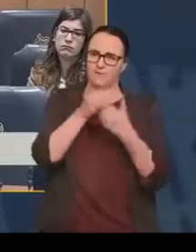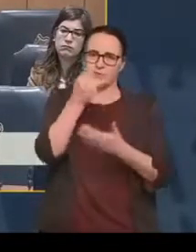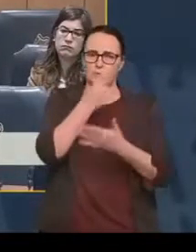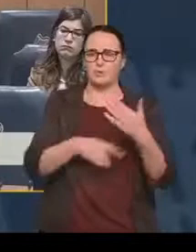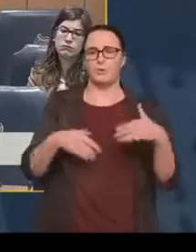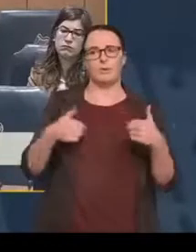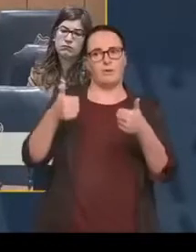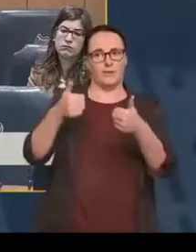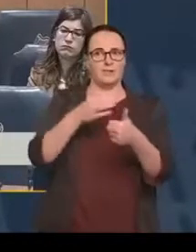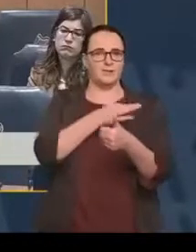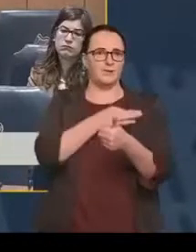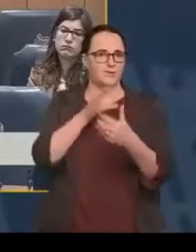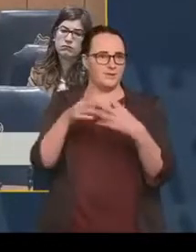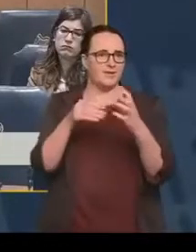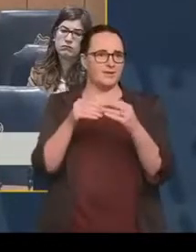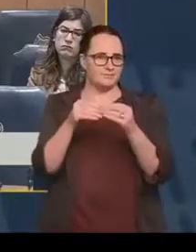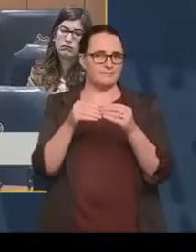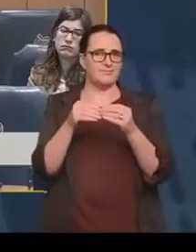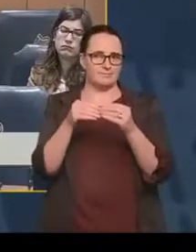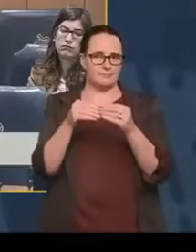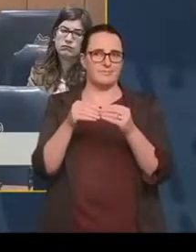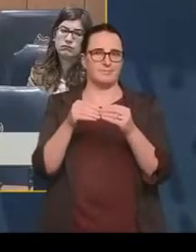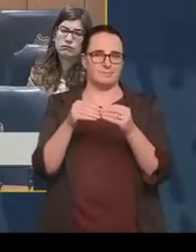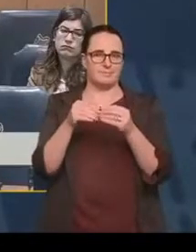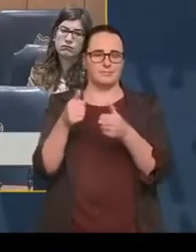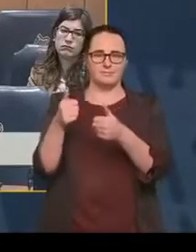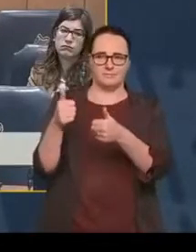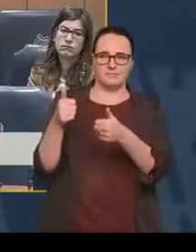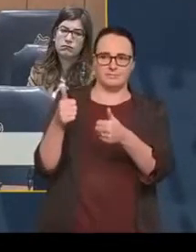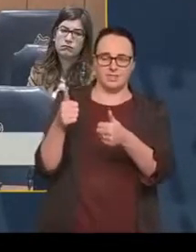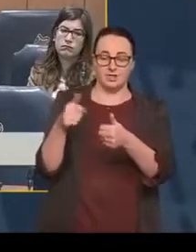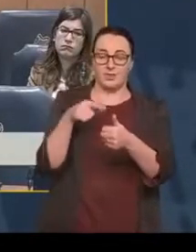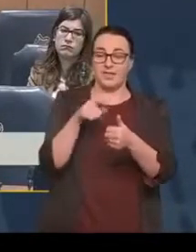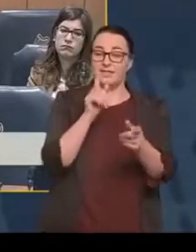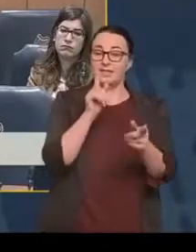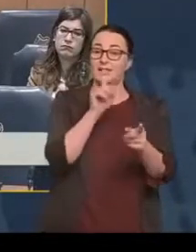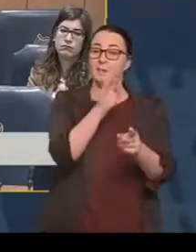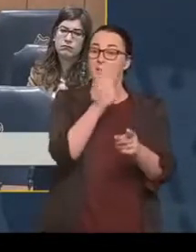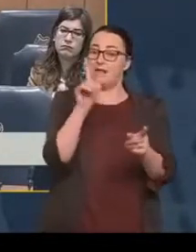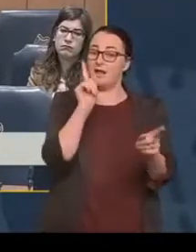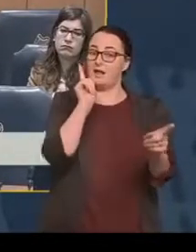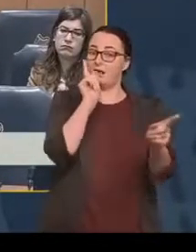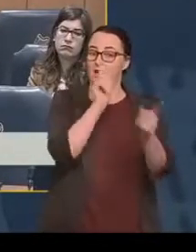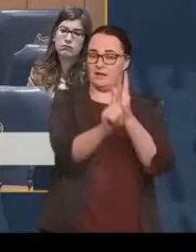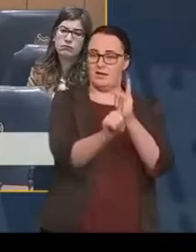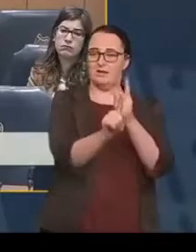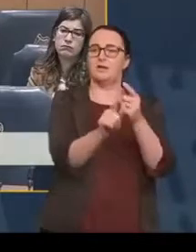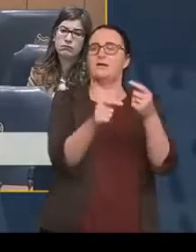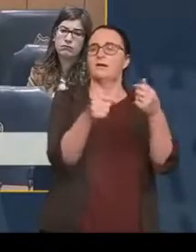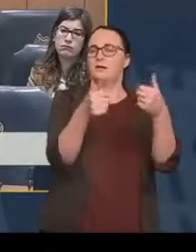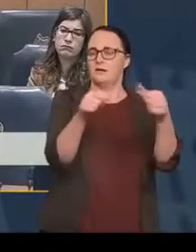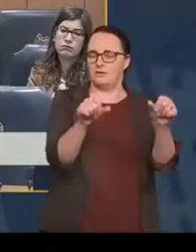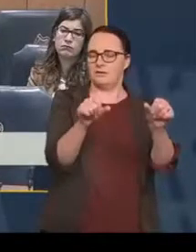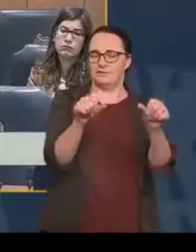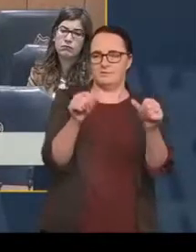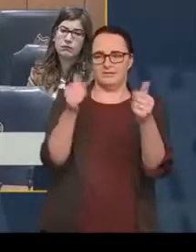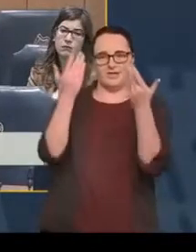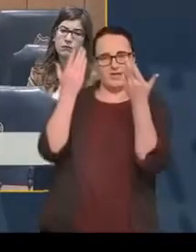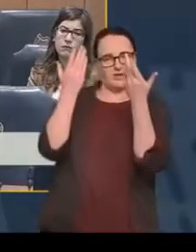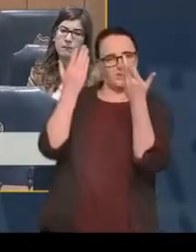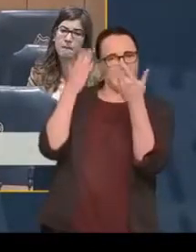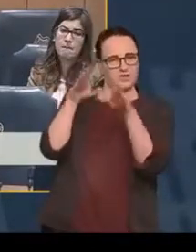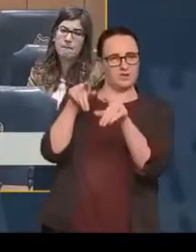disabilities is a good thing, and I think that the passing of this bill through the House is reflective